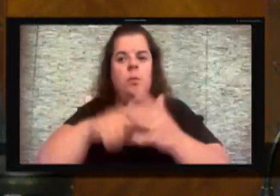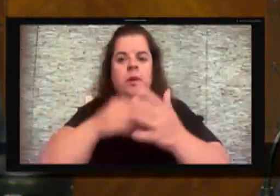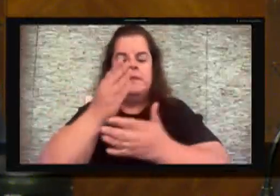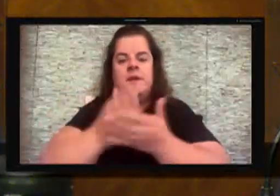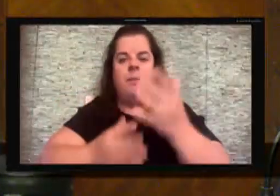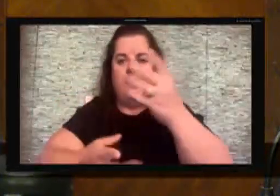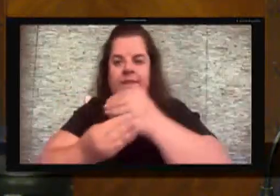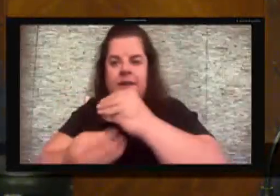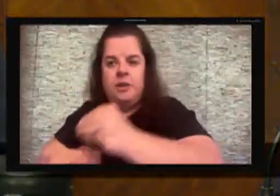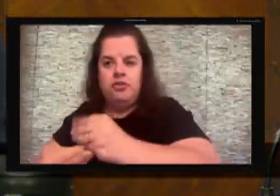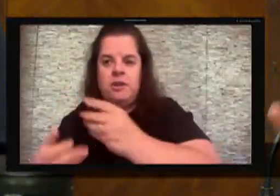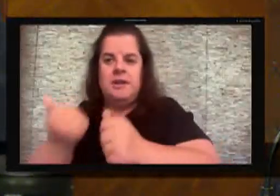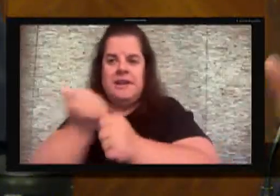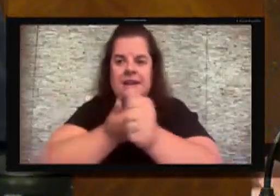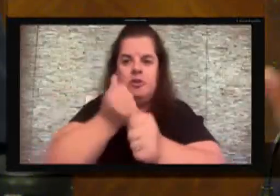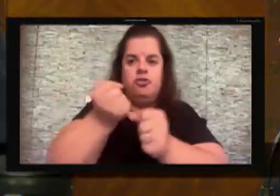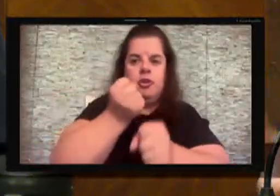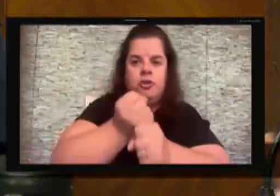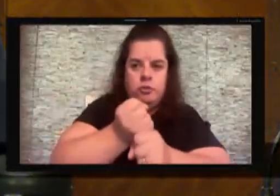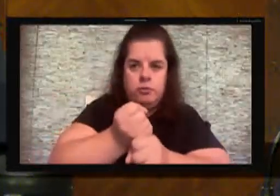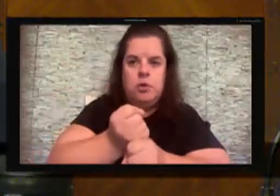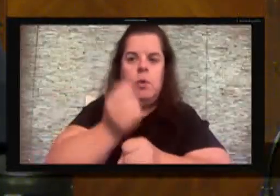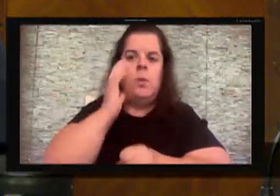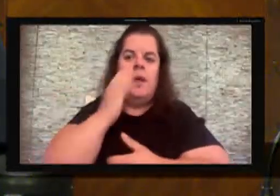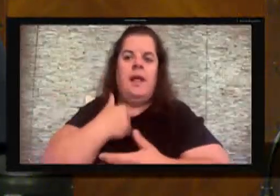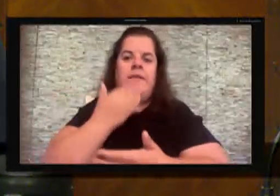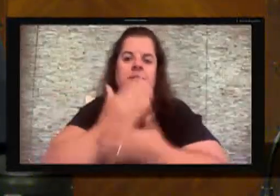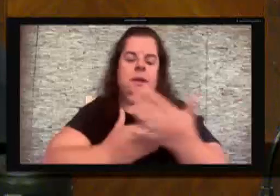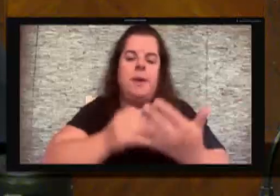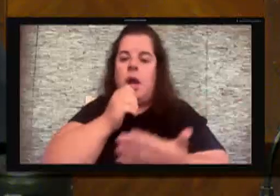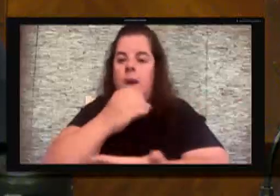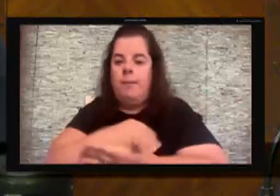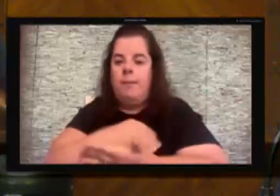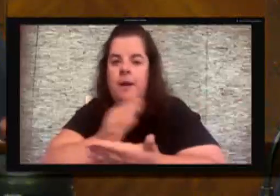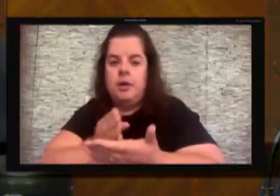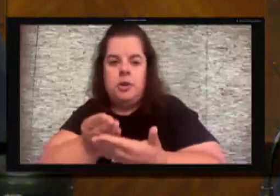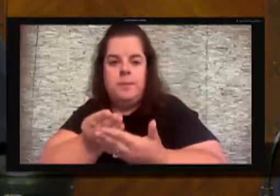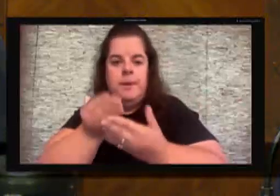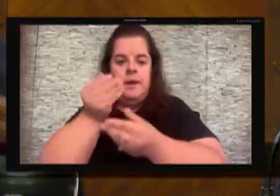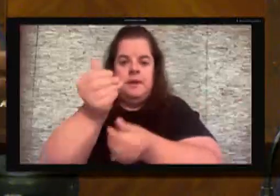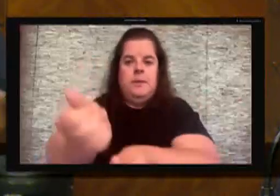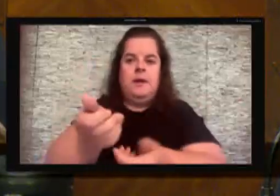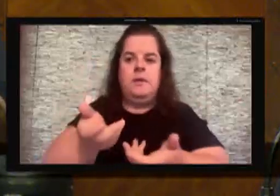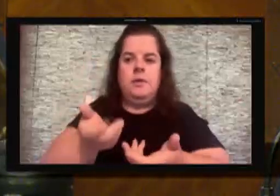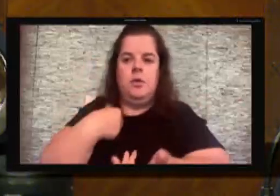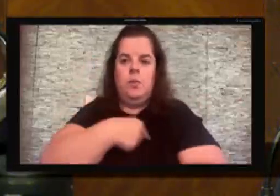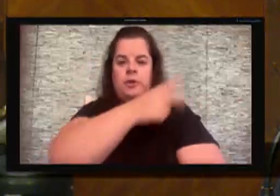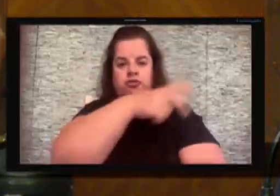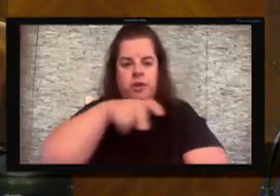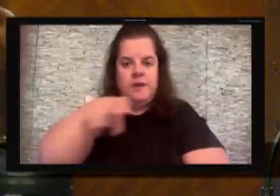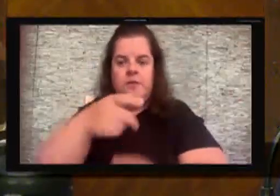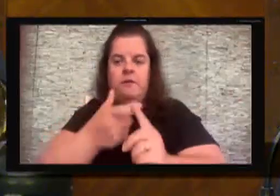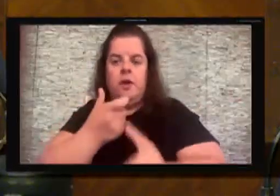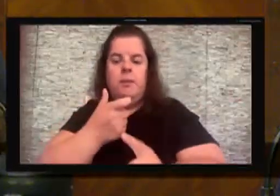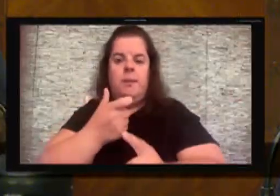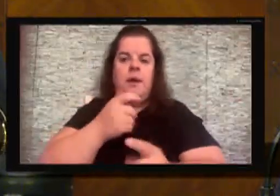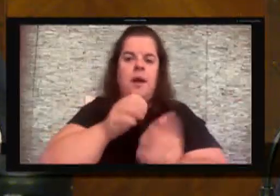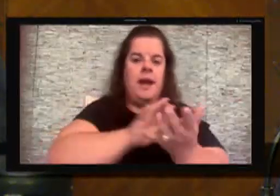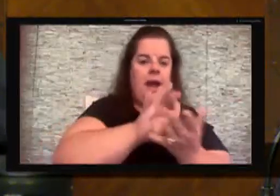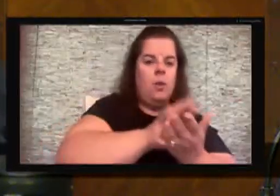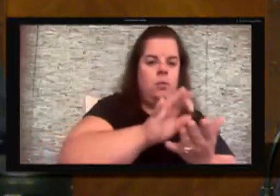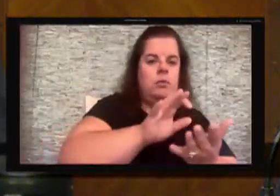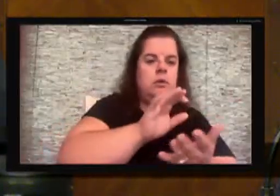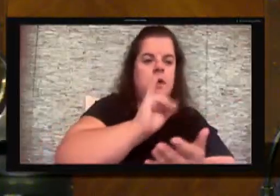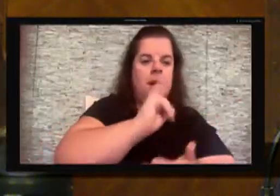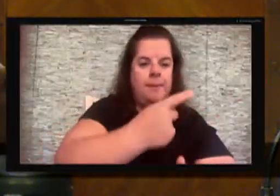So each year we do have some unbudgeted expenses, and we transfer those from an account, an IMP